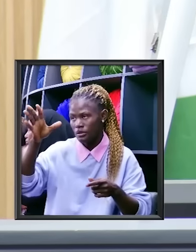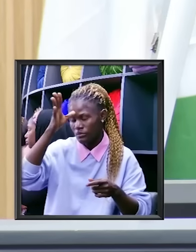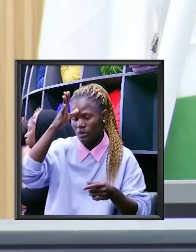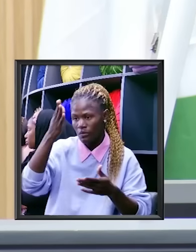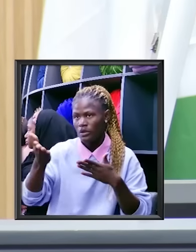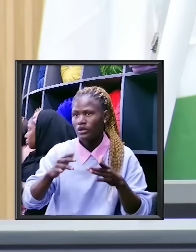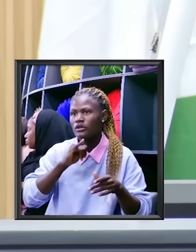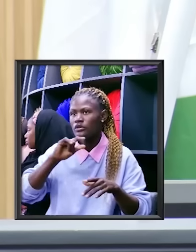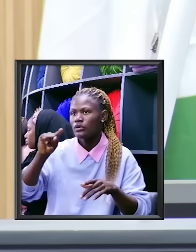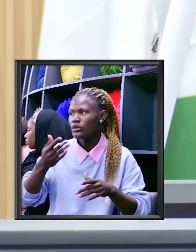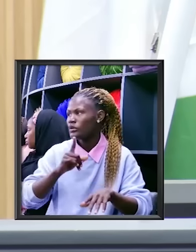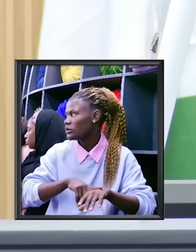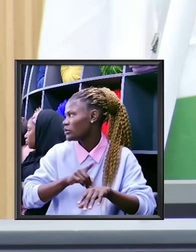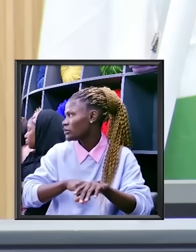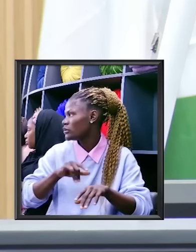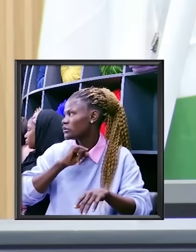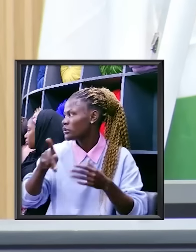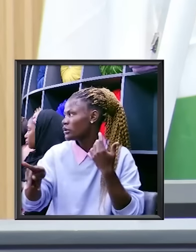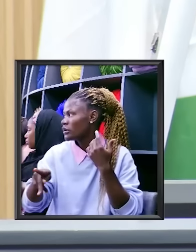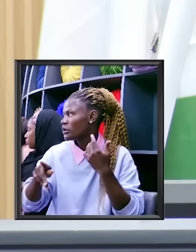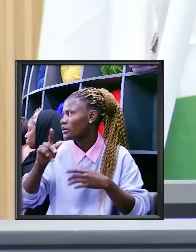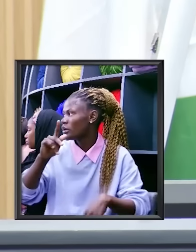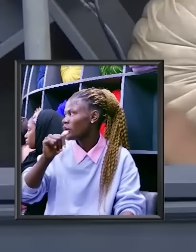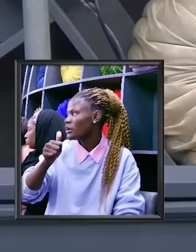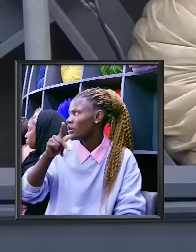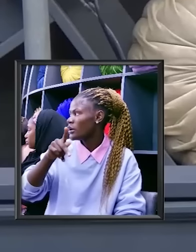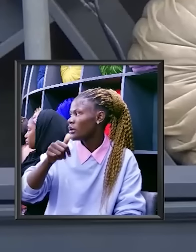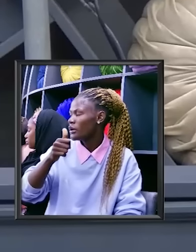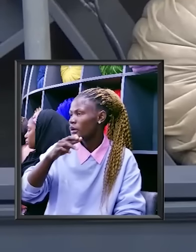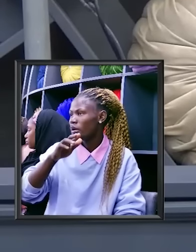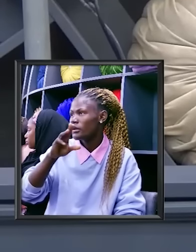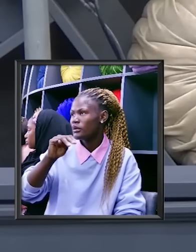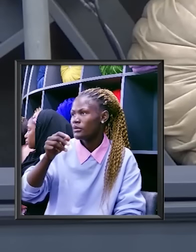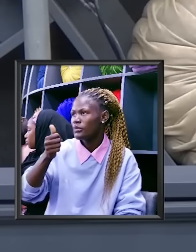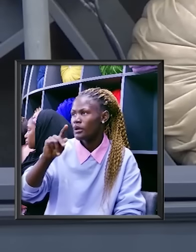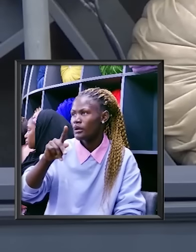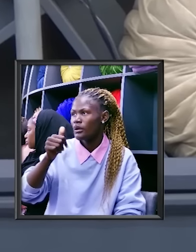you, because of the Ike, now Kramakala, they anchored that program that time for Bamboo Studio.